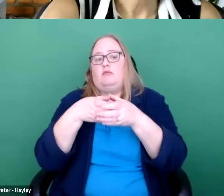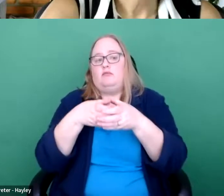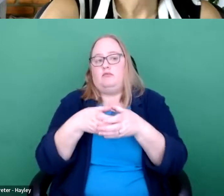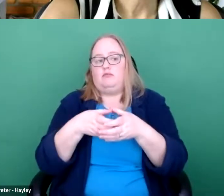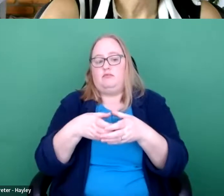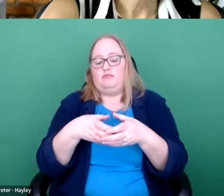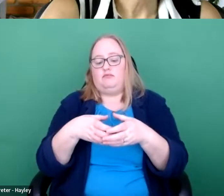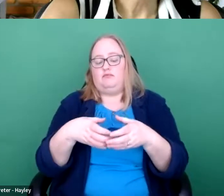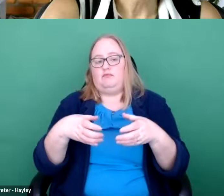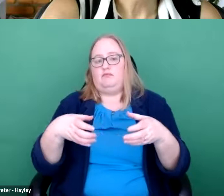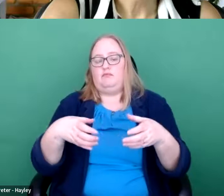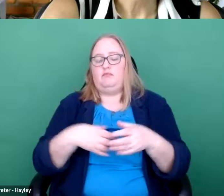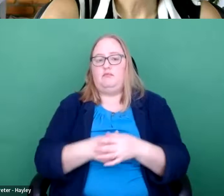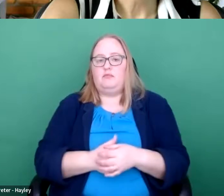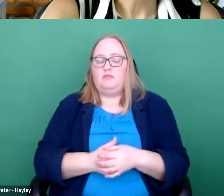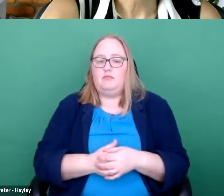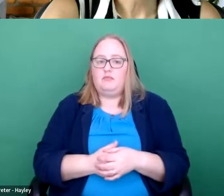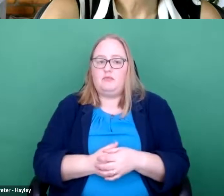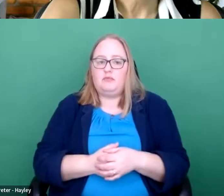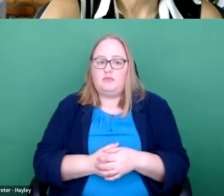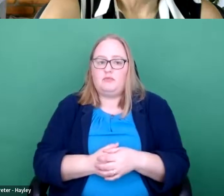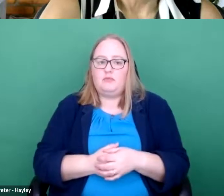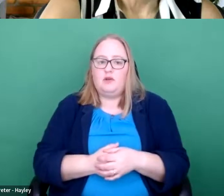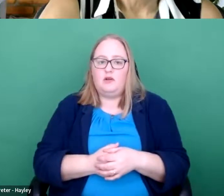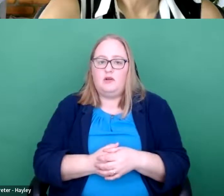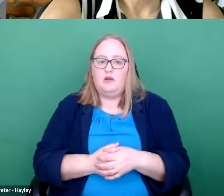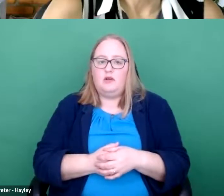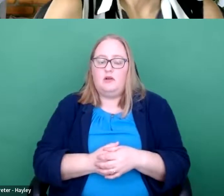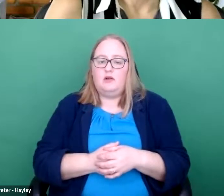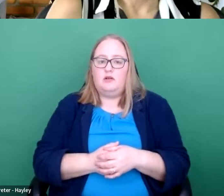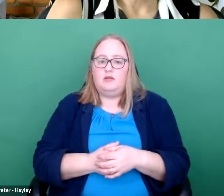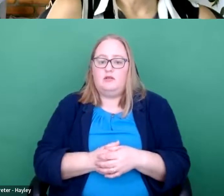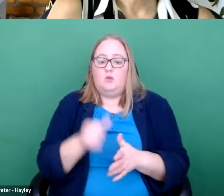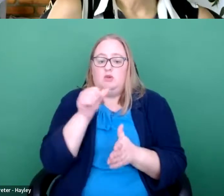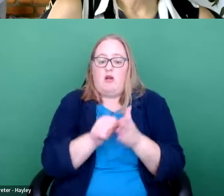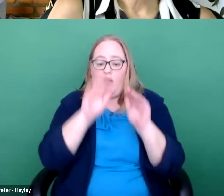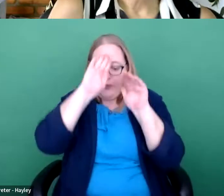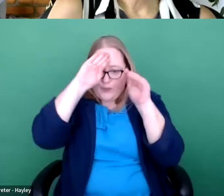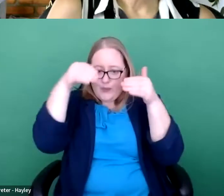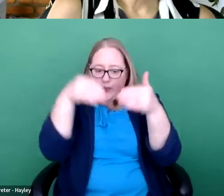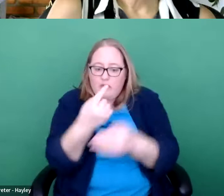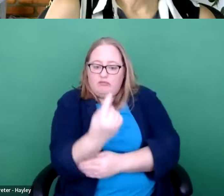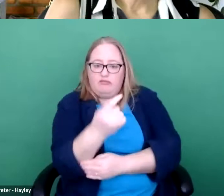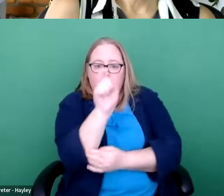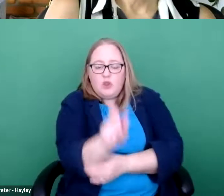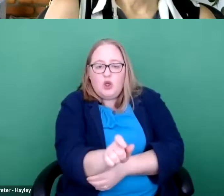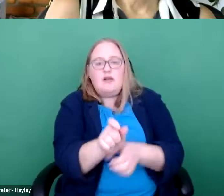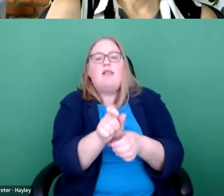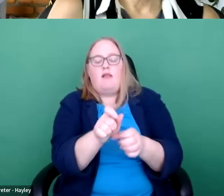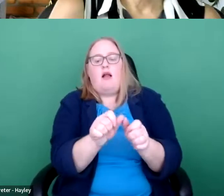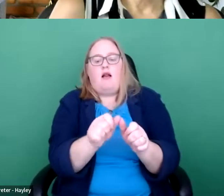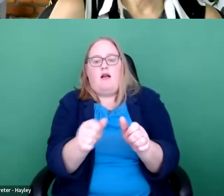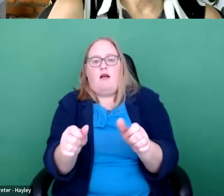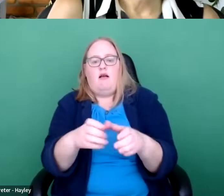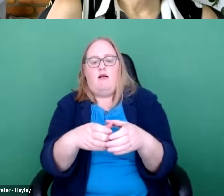you go on to studying the neighborhood and network situation, community situation?